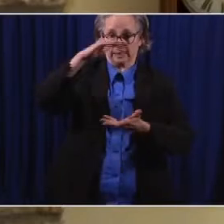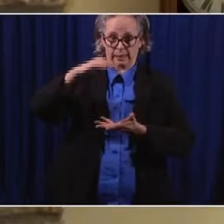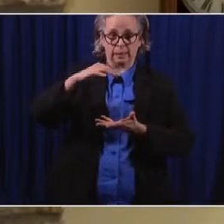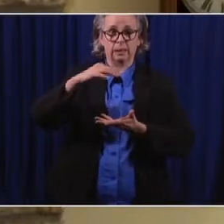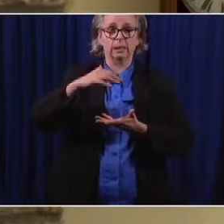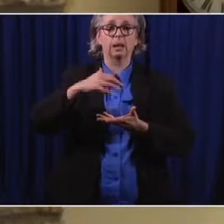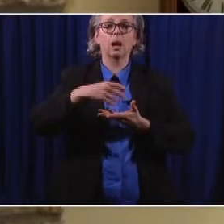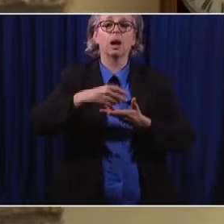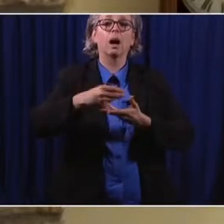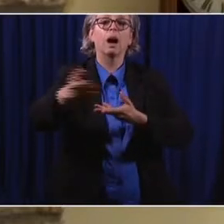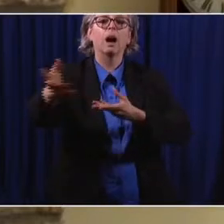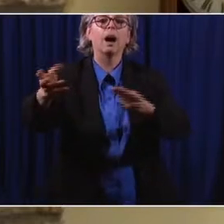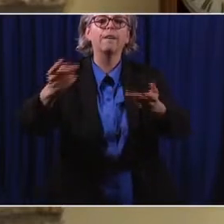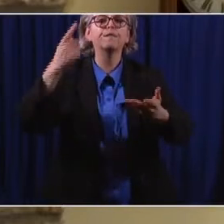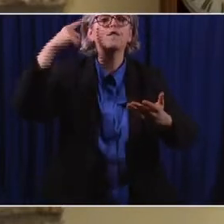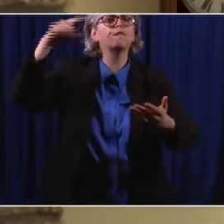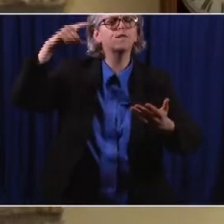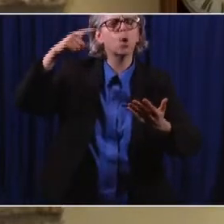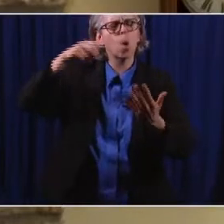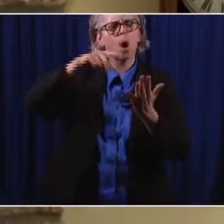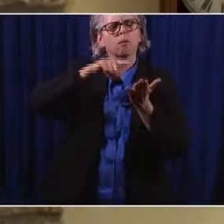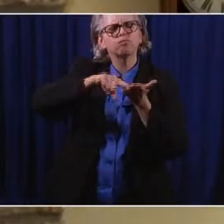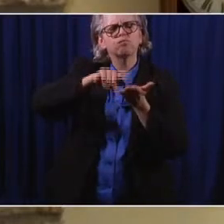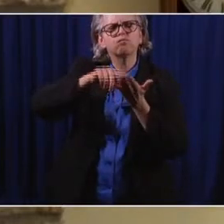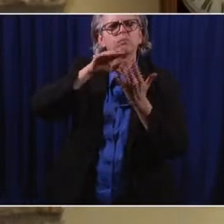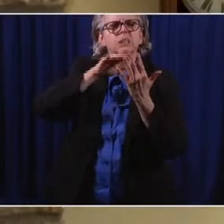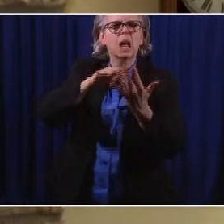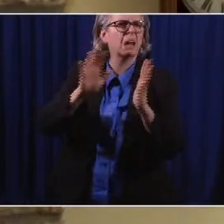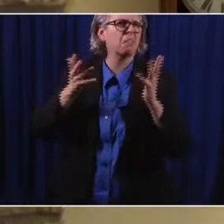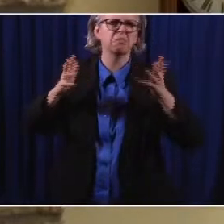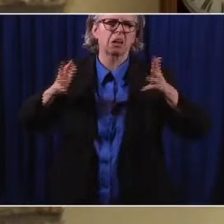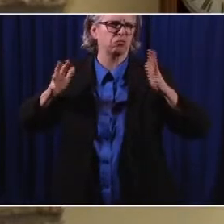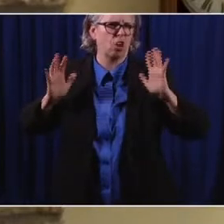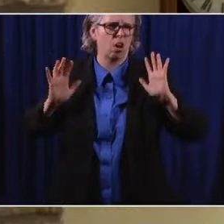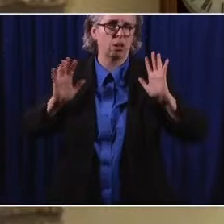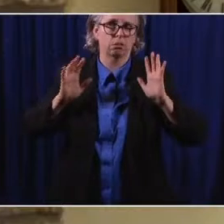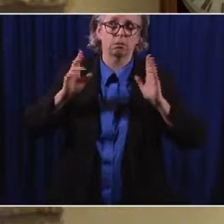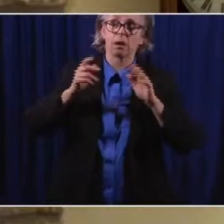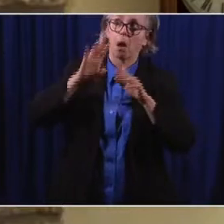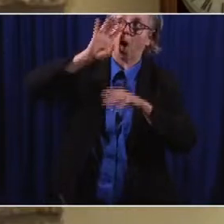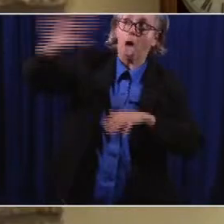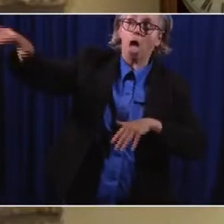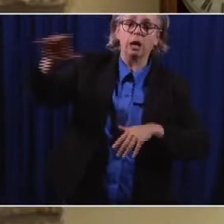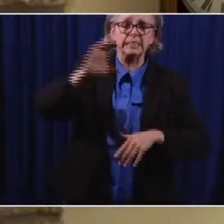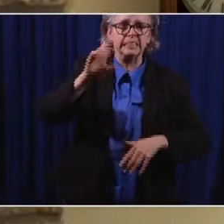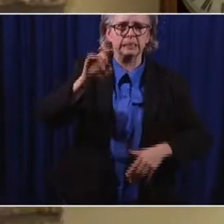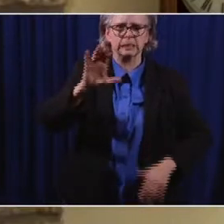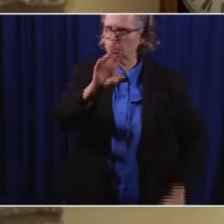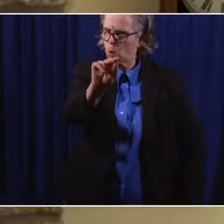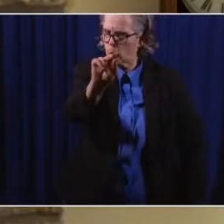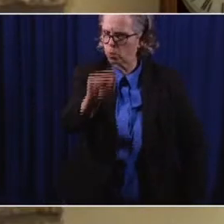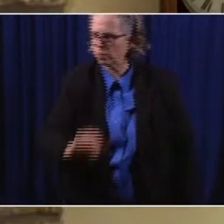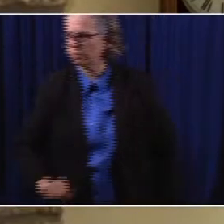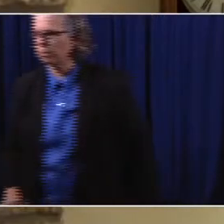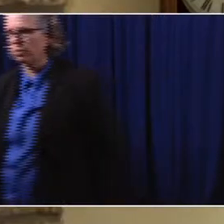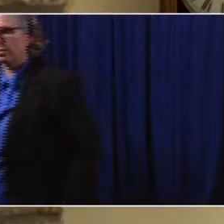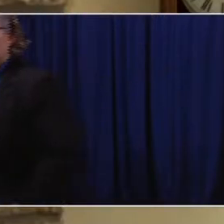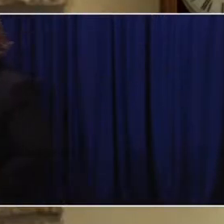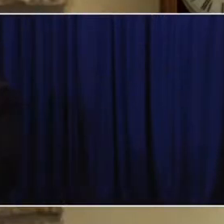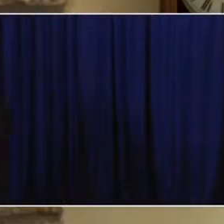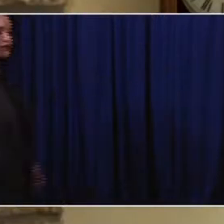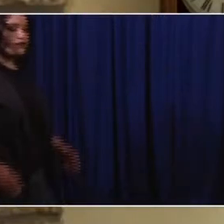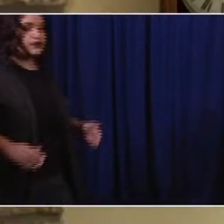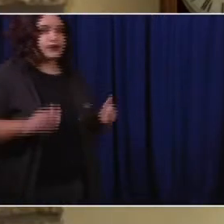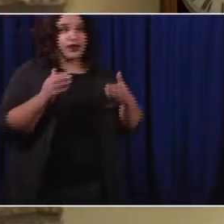facts. Next question is from Sean Lanier at WCMH in Columbus.